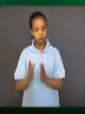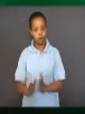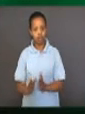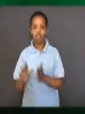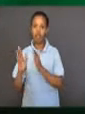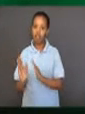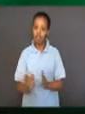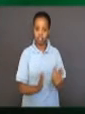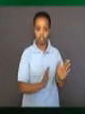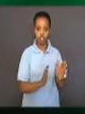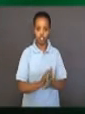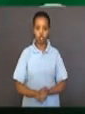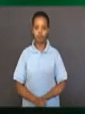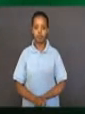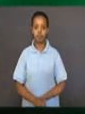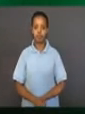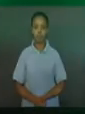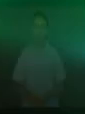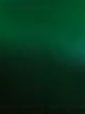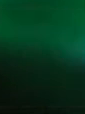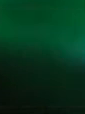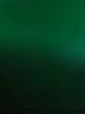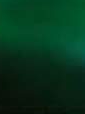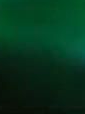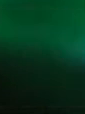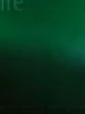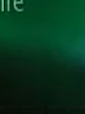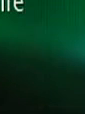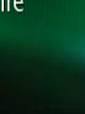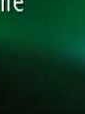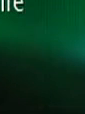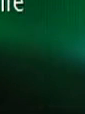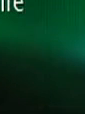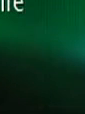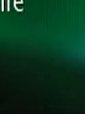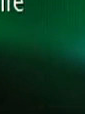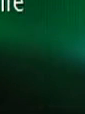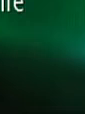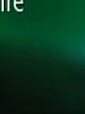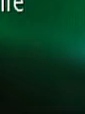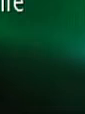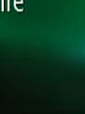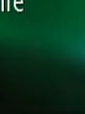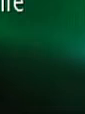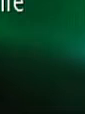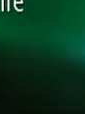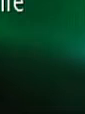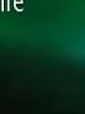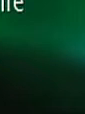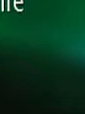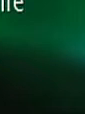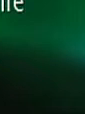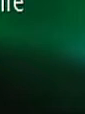Students, let's get ready. Begin.